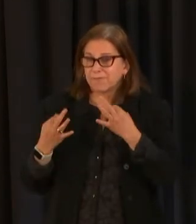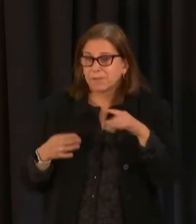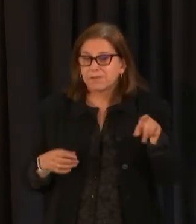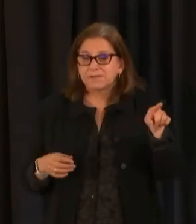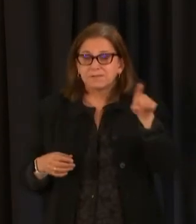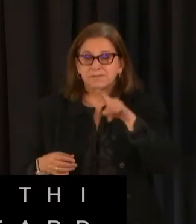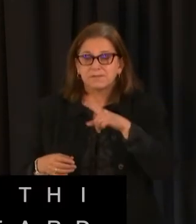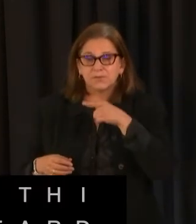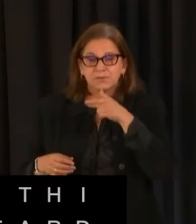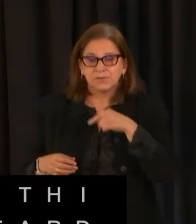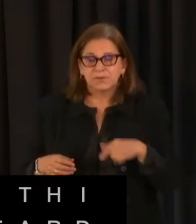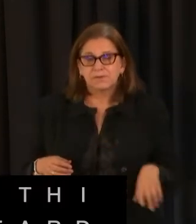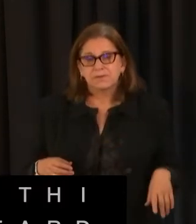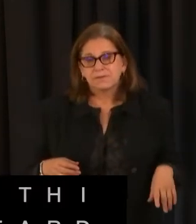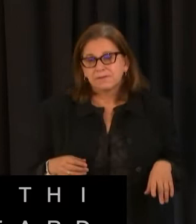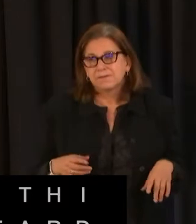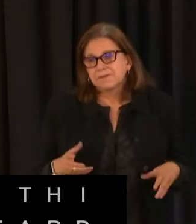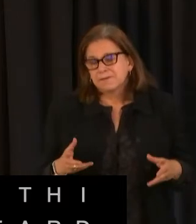families is they want